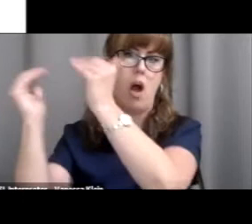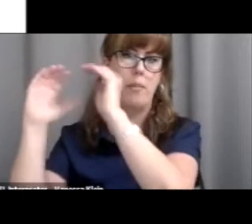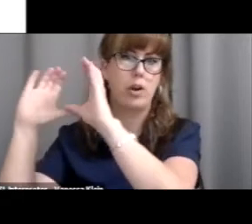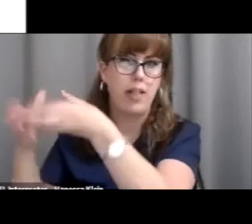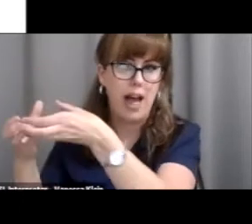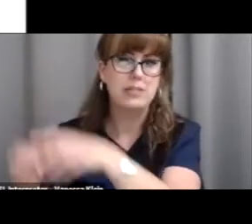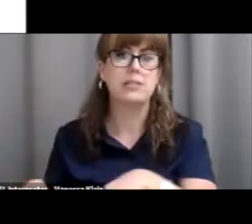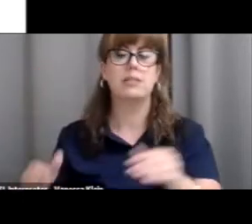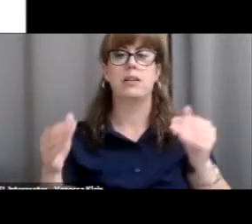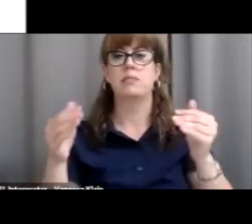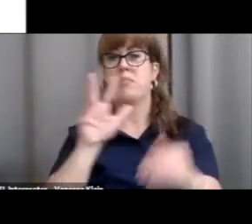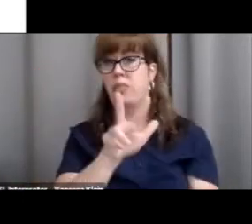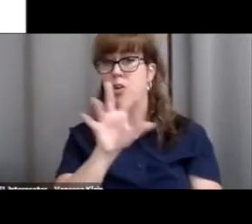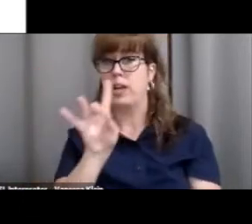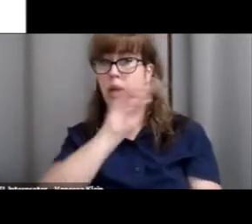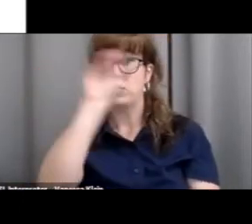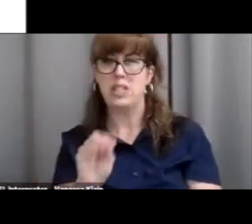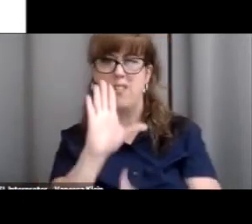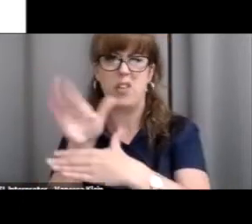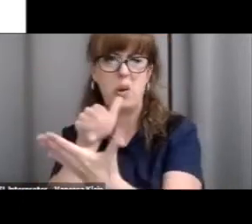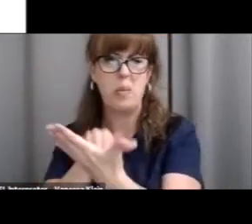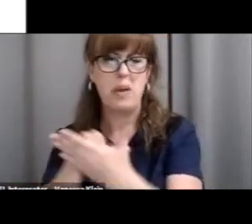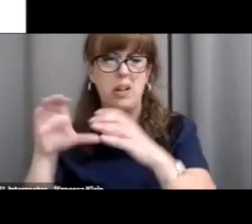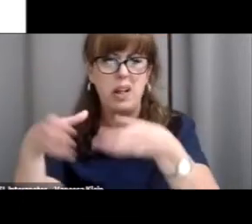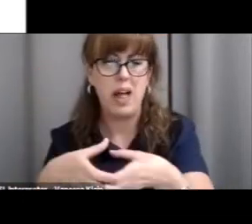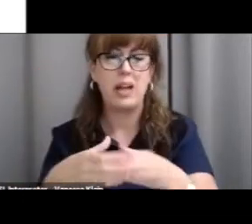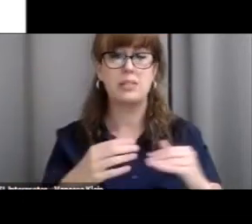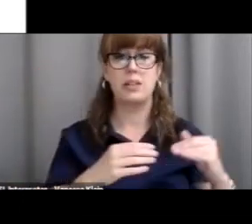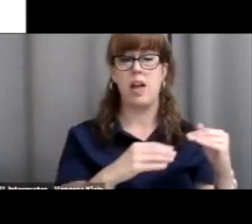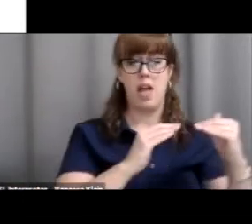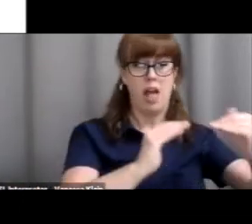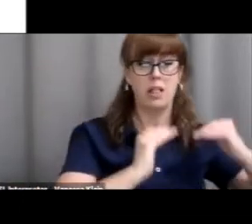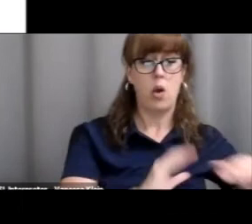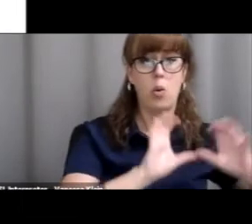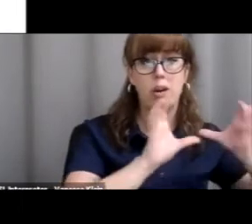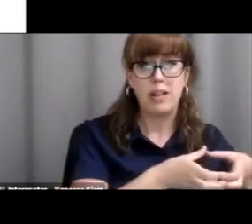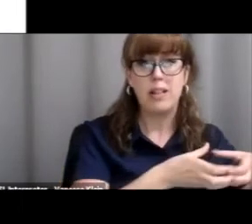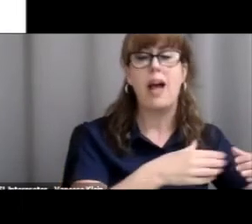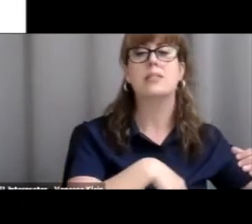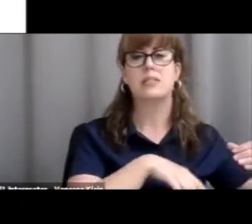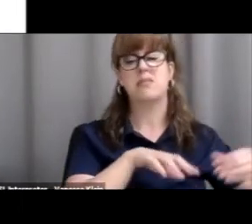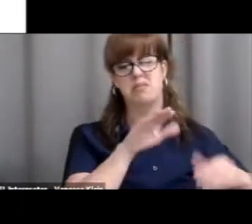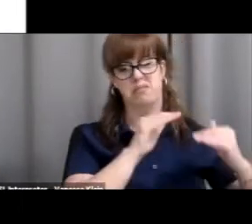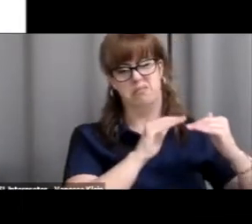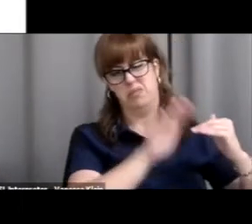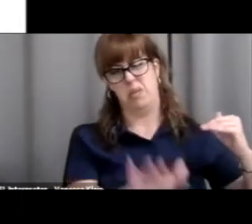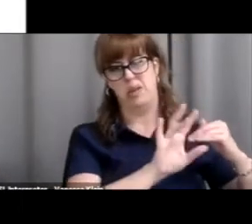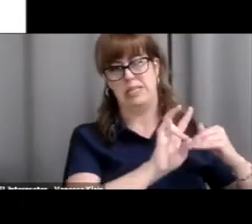characters, 38% for middle class characters, and just below 7% for lower class female